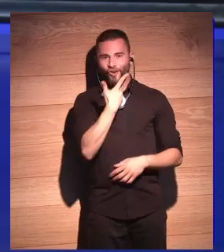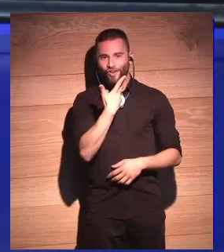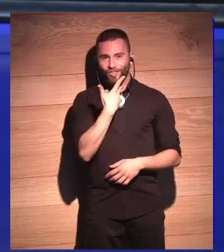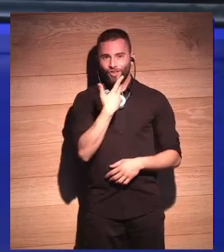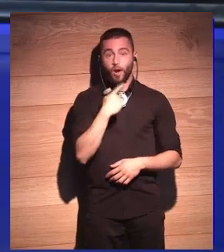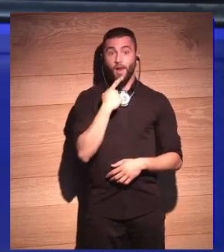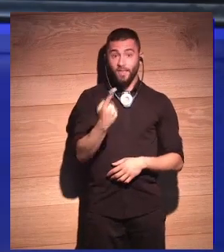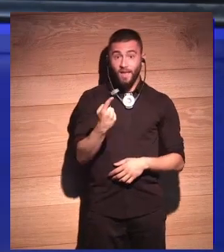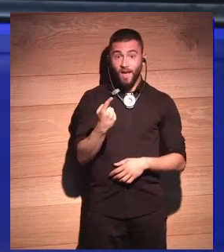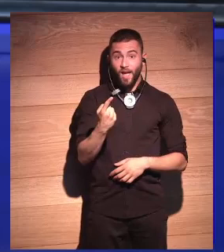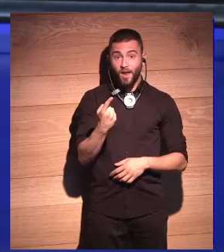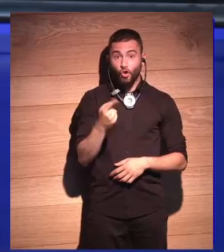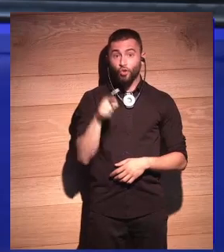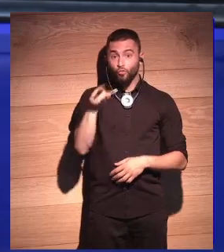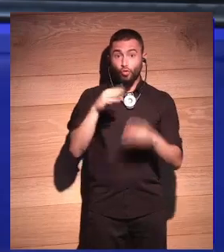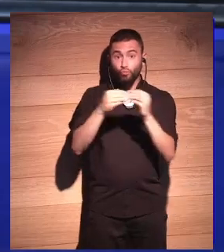good.